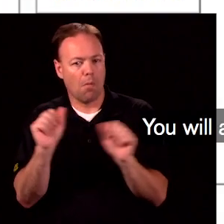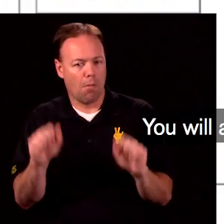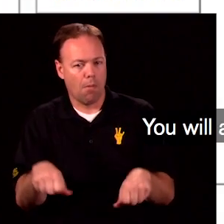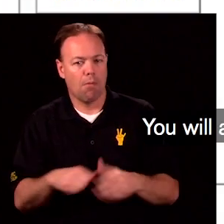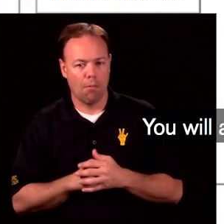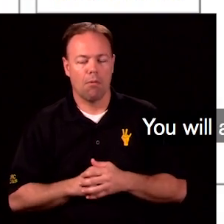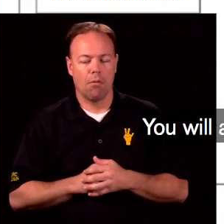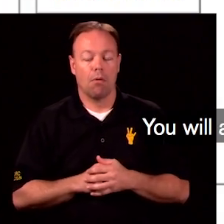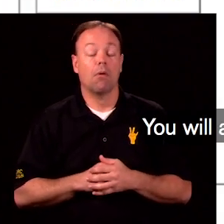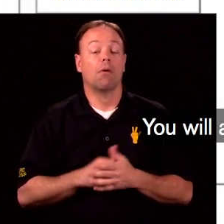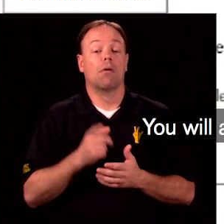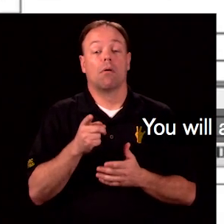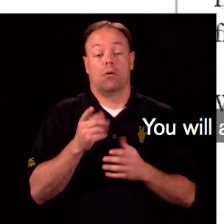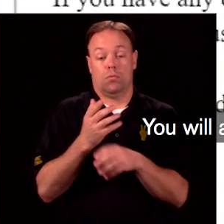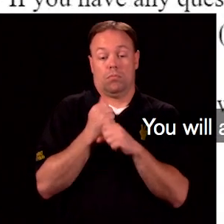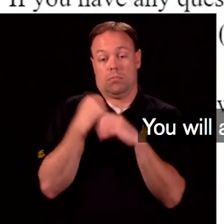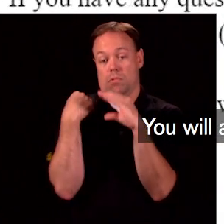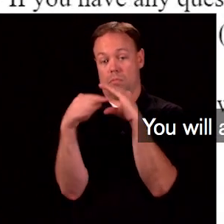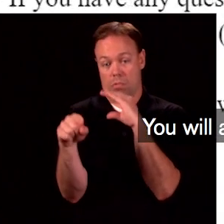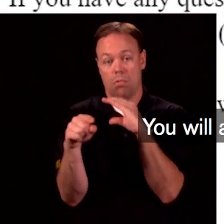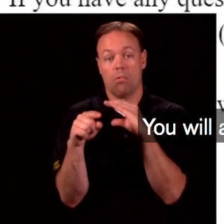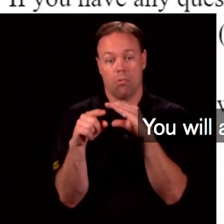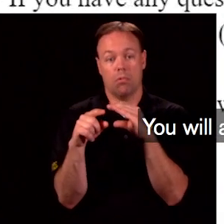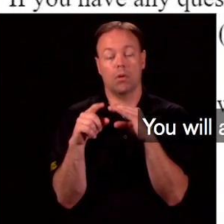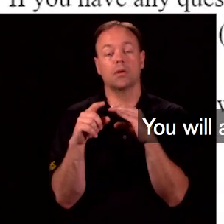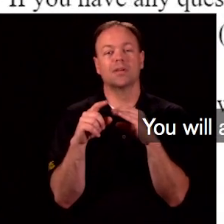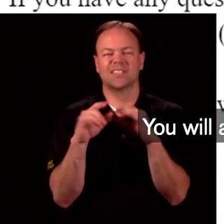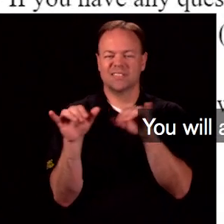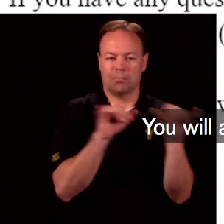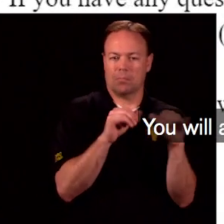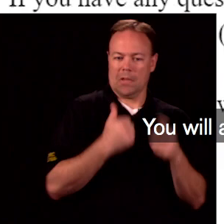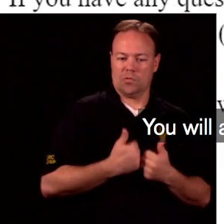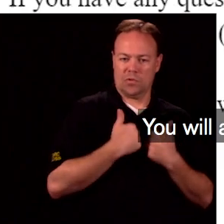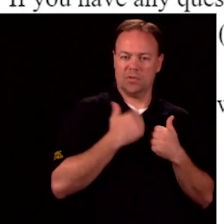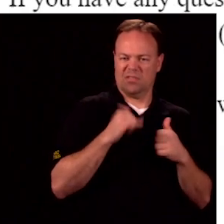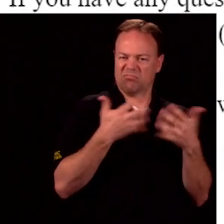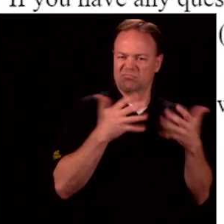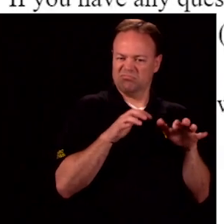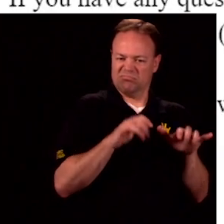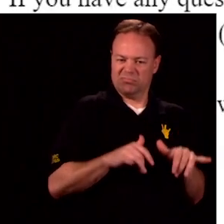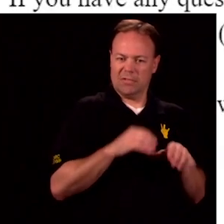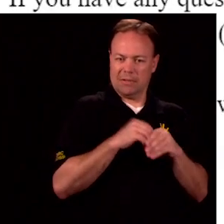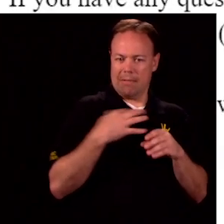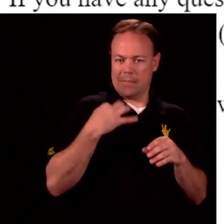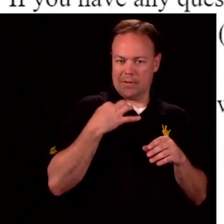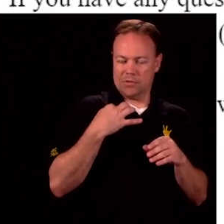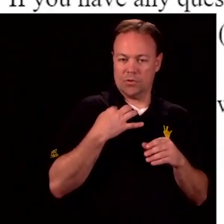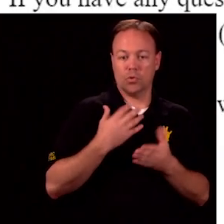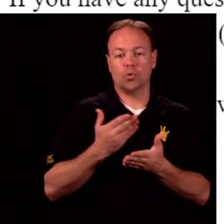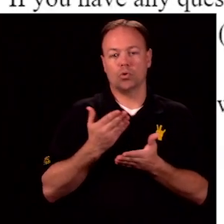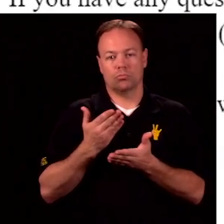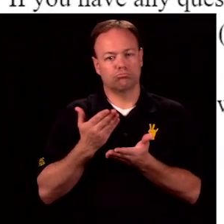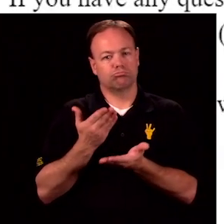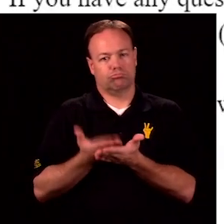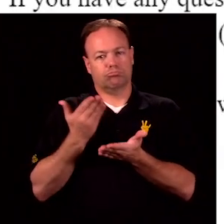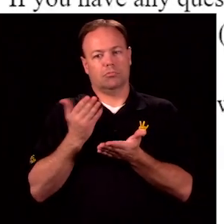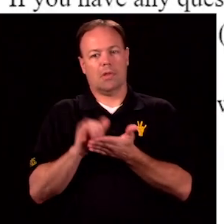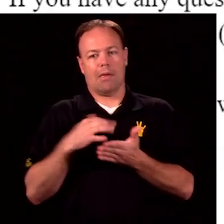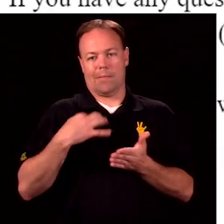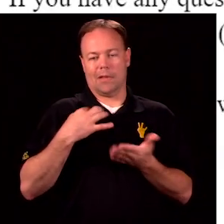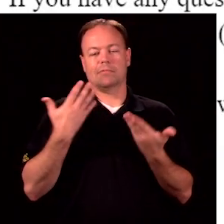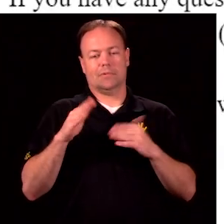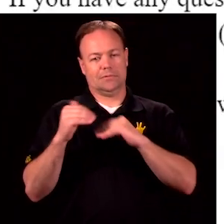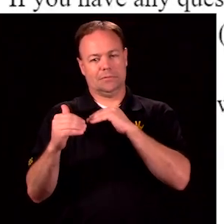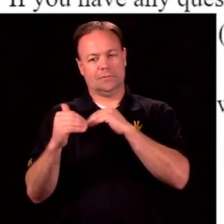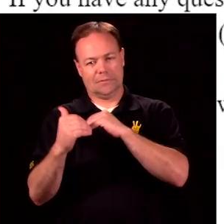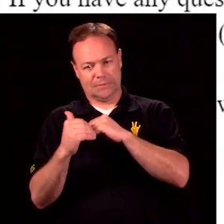will also receive an email to the email address you provided in the application, confirming that your application was submitted and letting